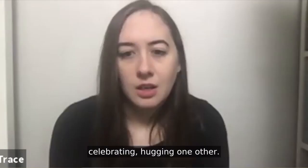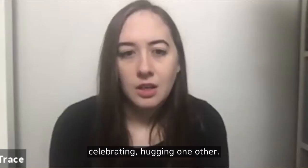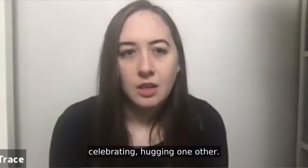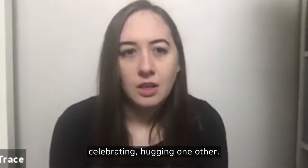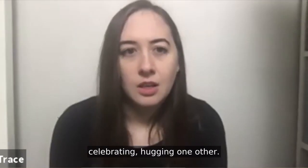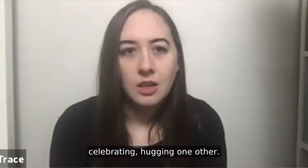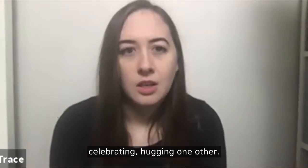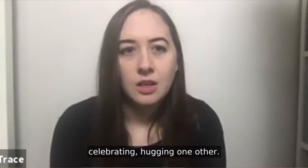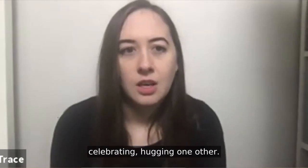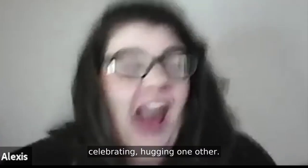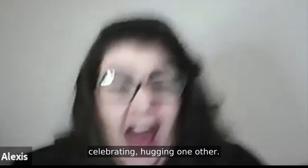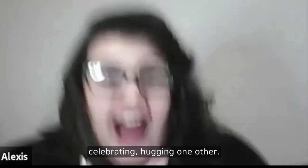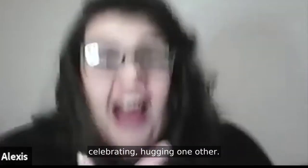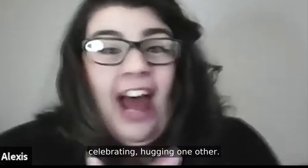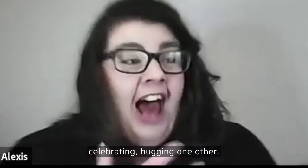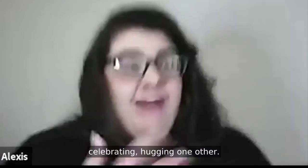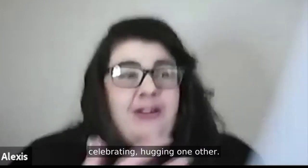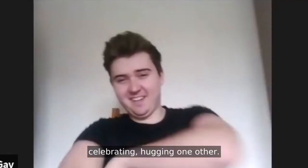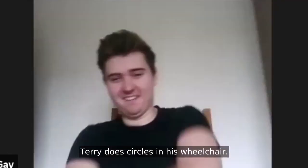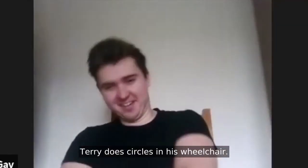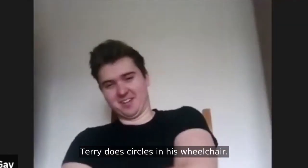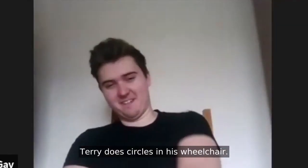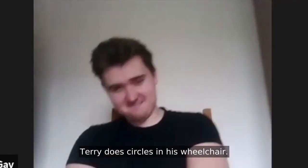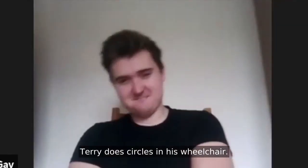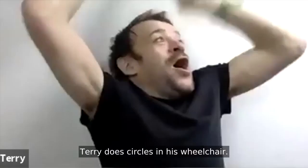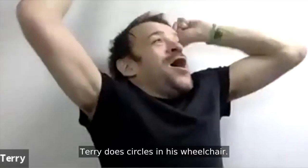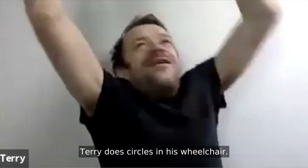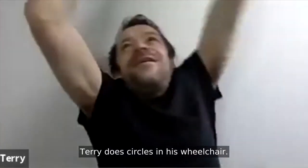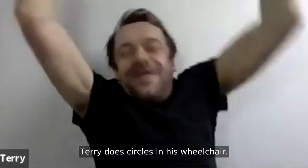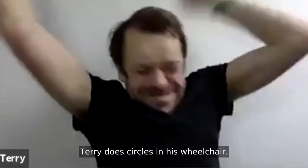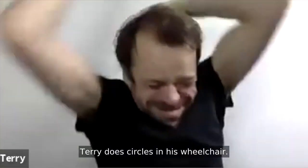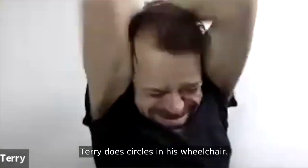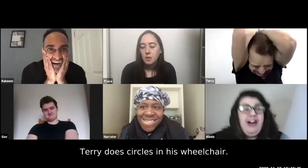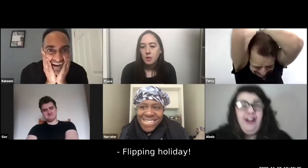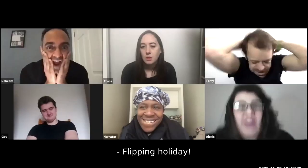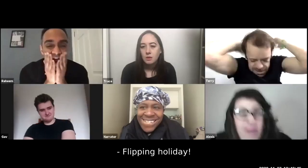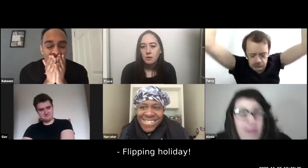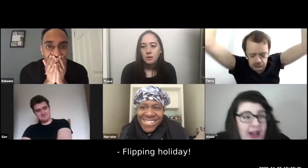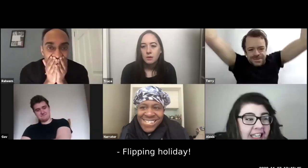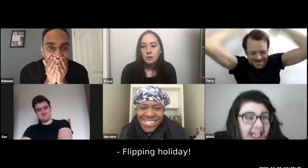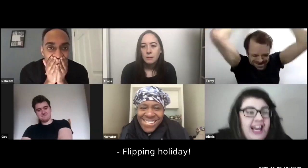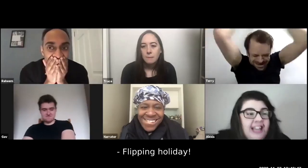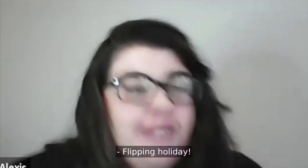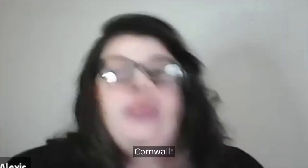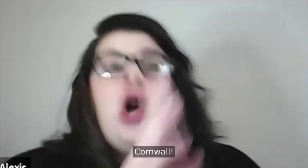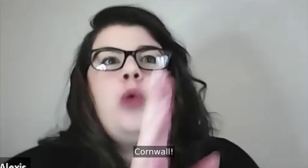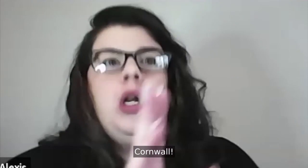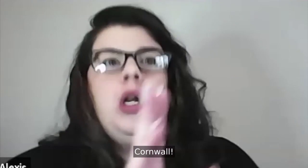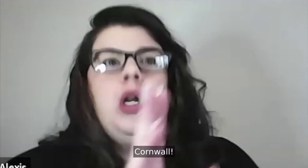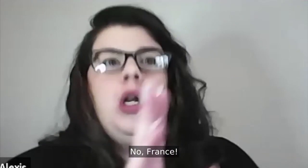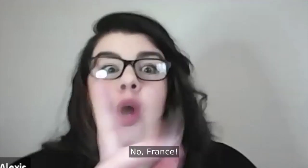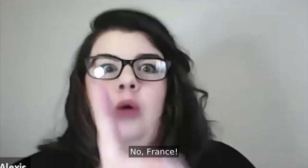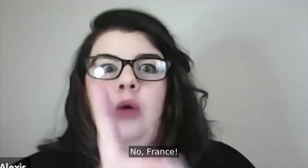crazy, celebrating, hugging one another. Terry does circles in his wheelchair. Flipping holiday!